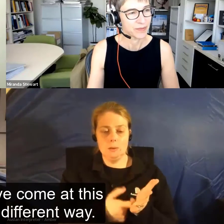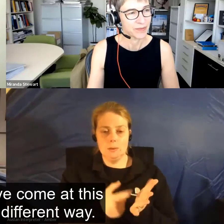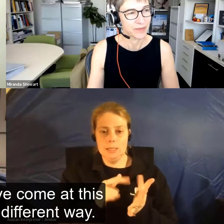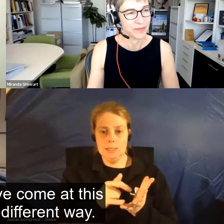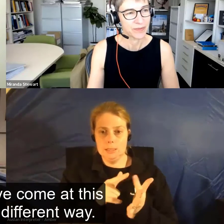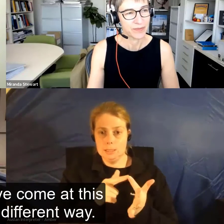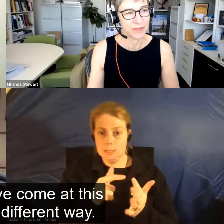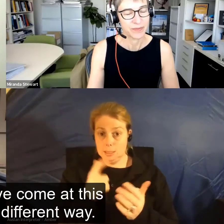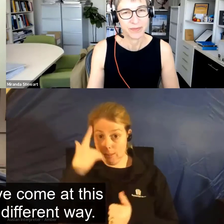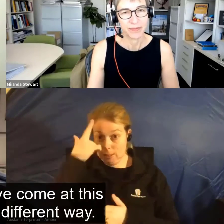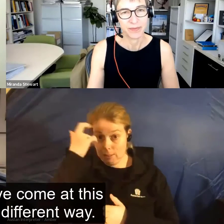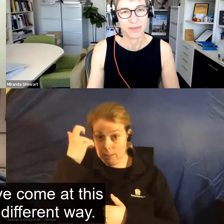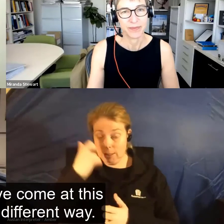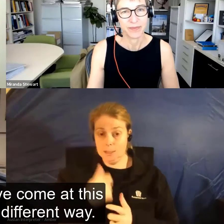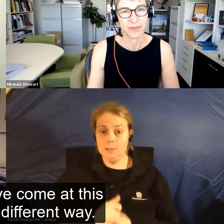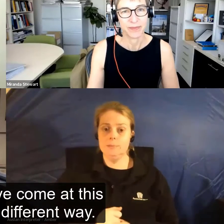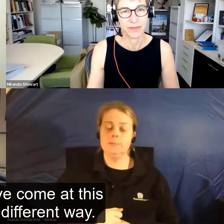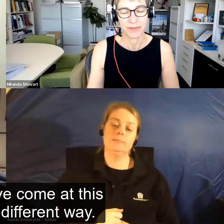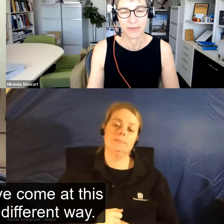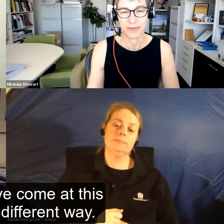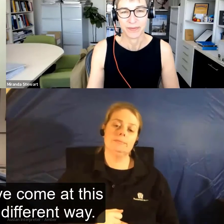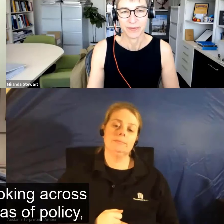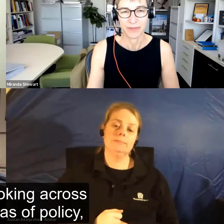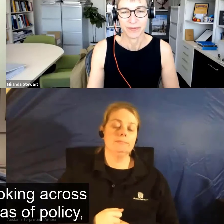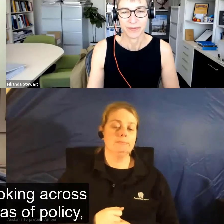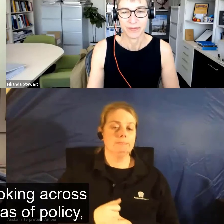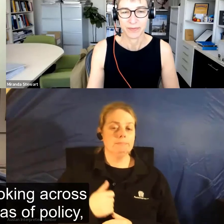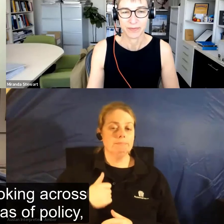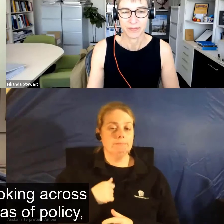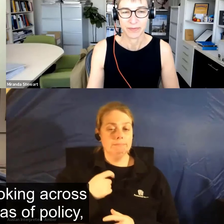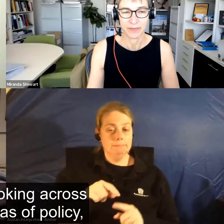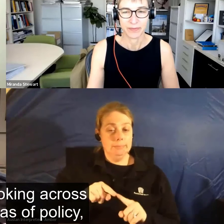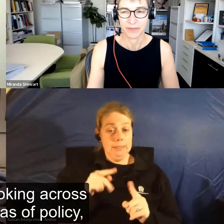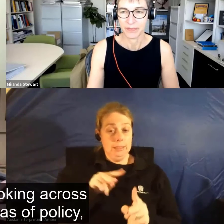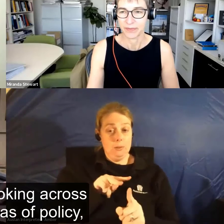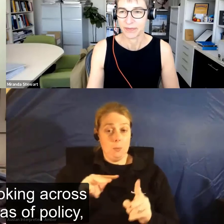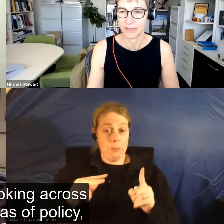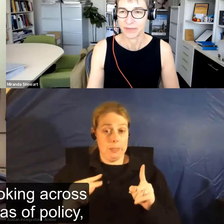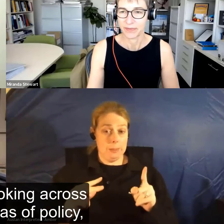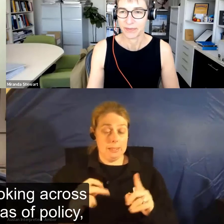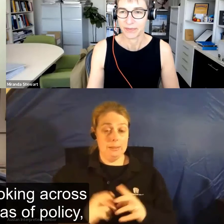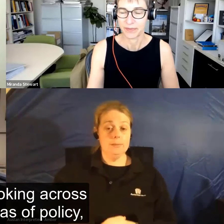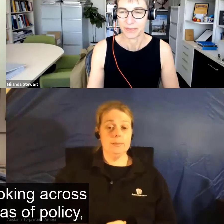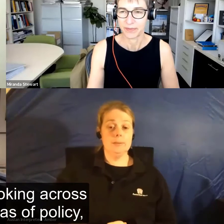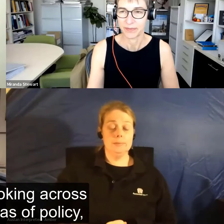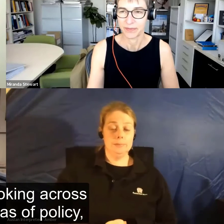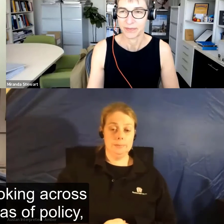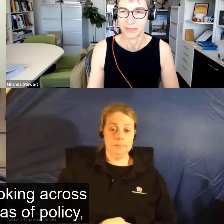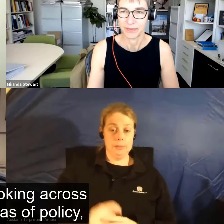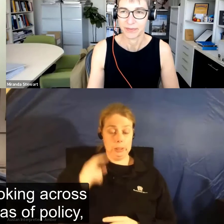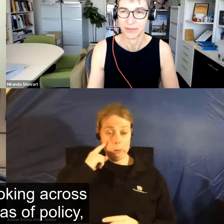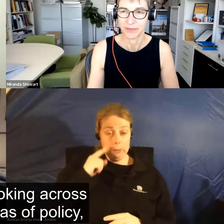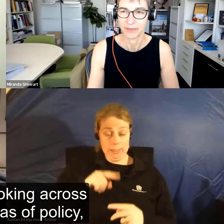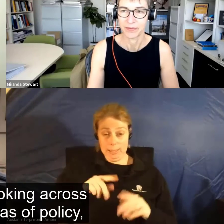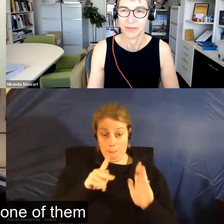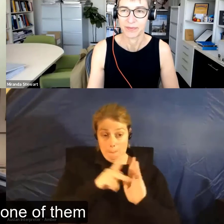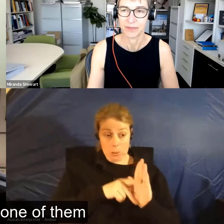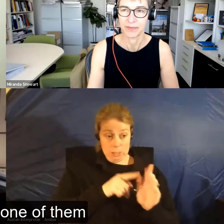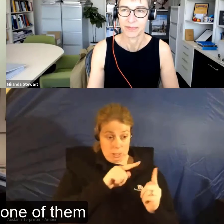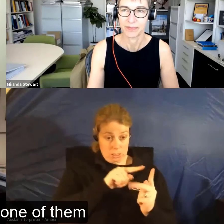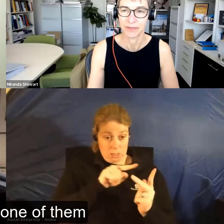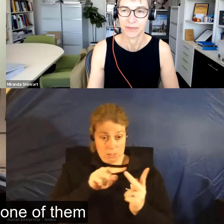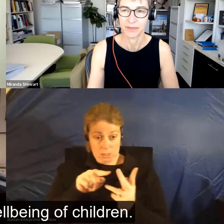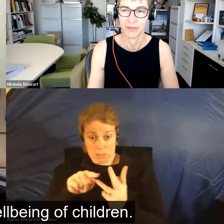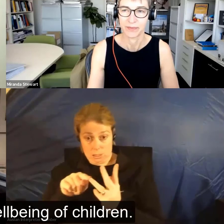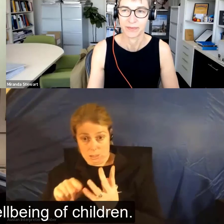suggestion. Look, I've come at this in a slightly different way. I mean, looking across all the areas of policy, this